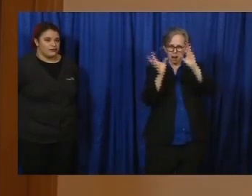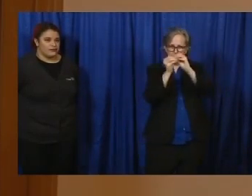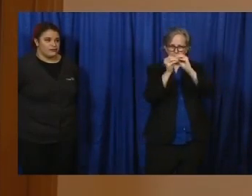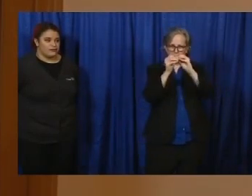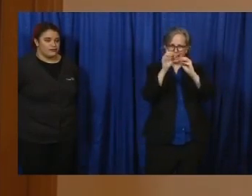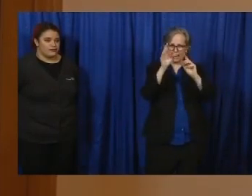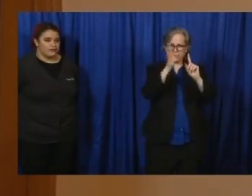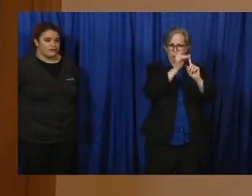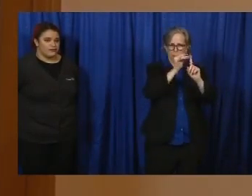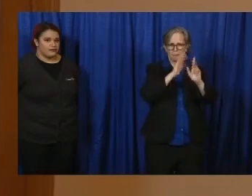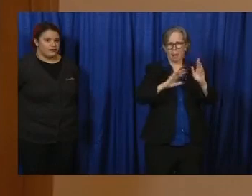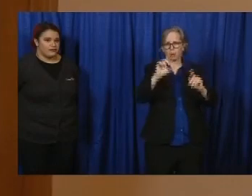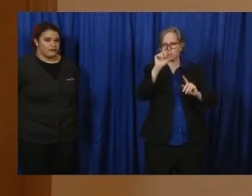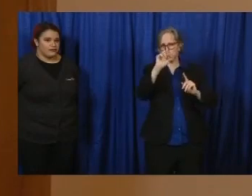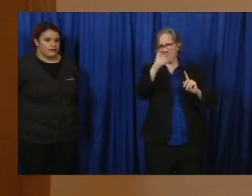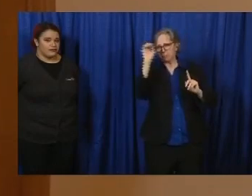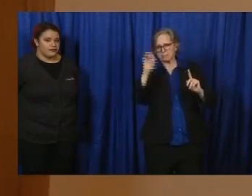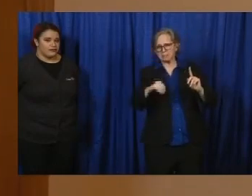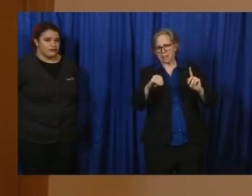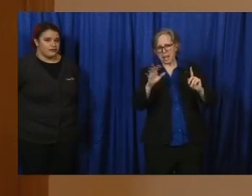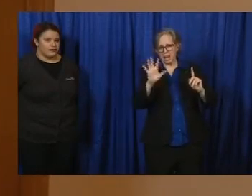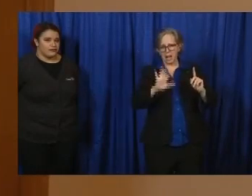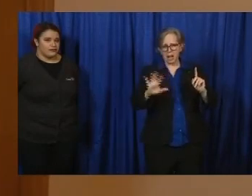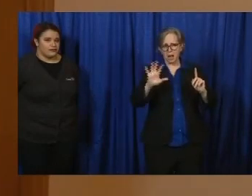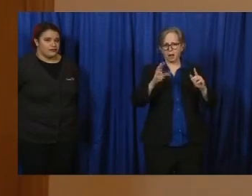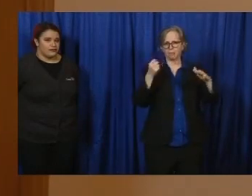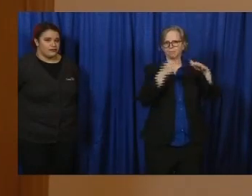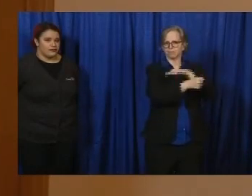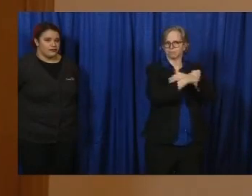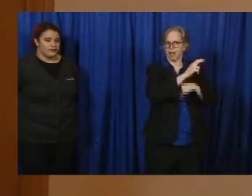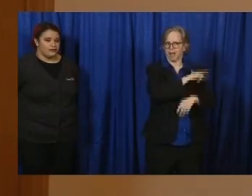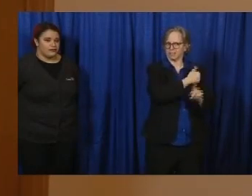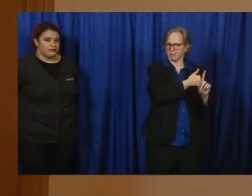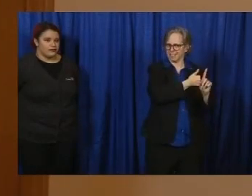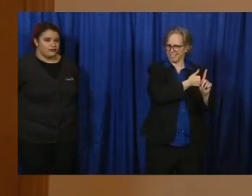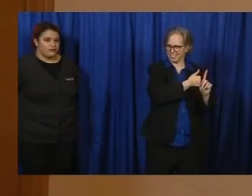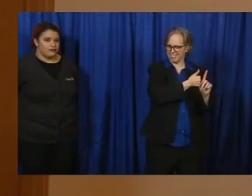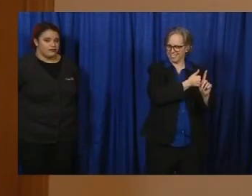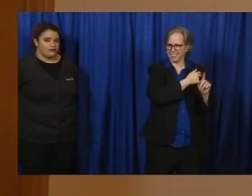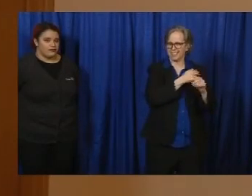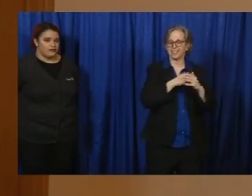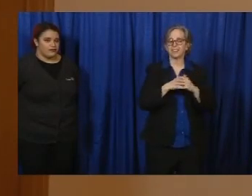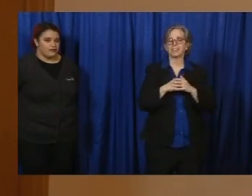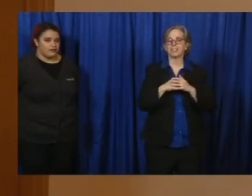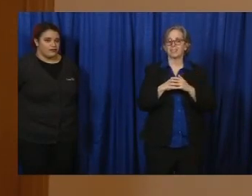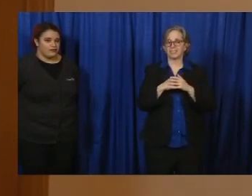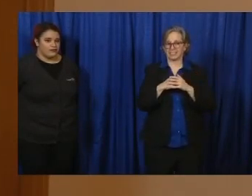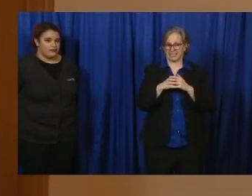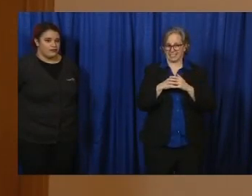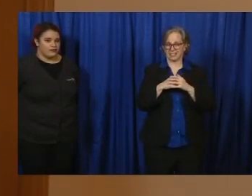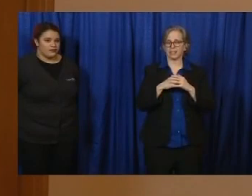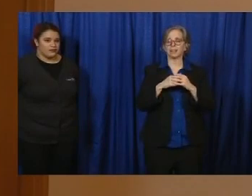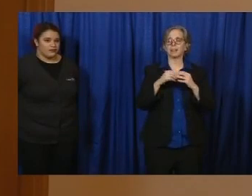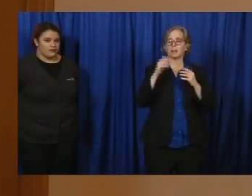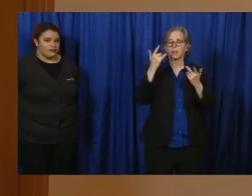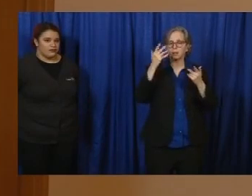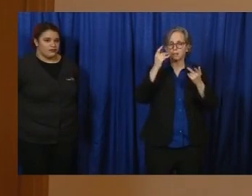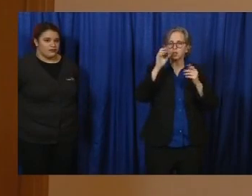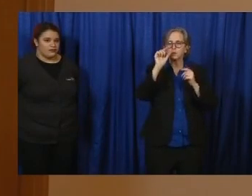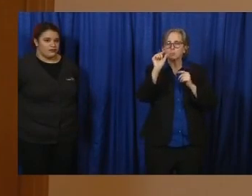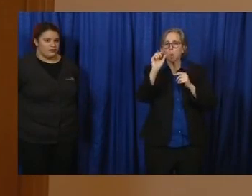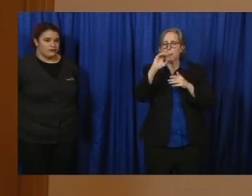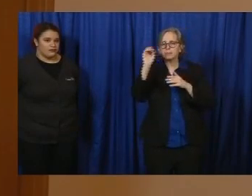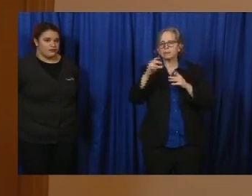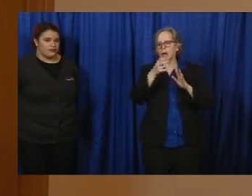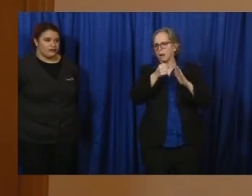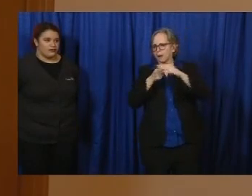testing is of sicker people, will end up in the hospital. And then a percentage of that group will end up in the ICU. But the average